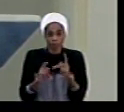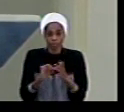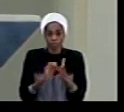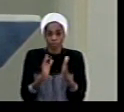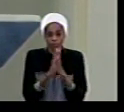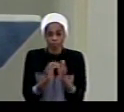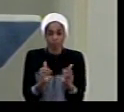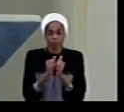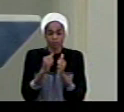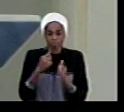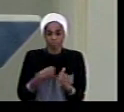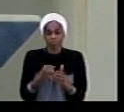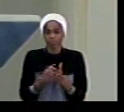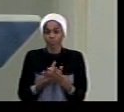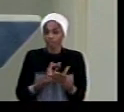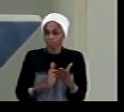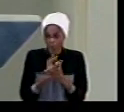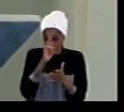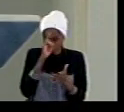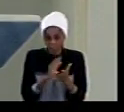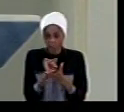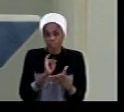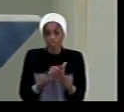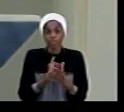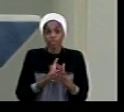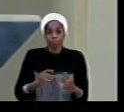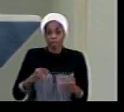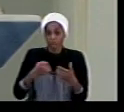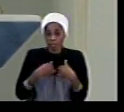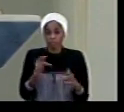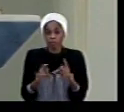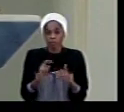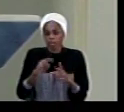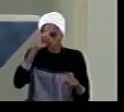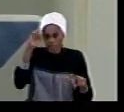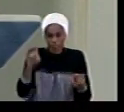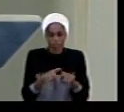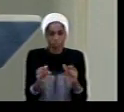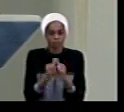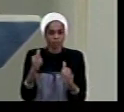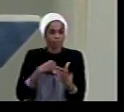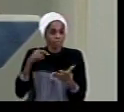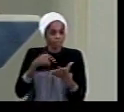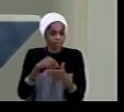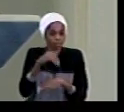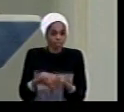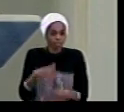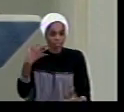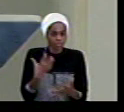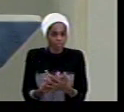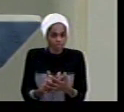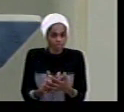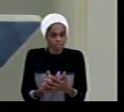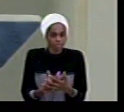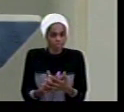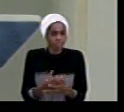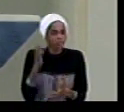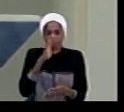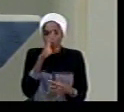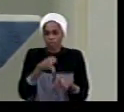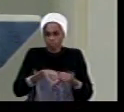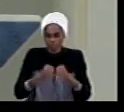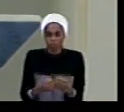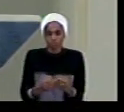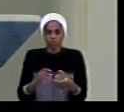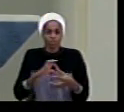I believe I have people agreeing with me that tonight snares, snares,